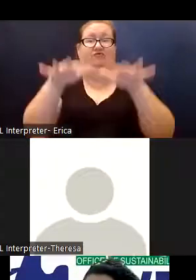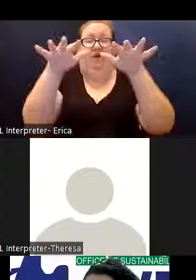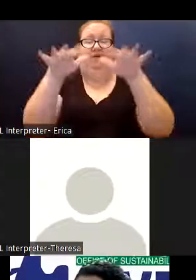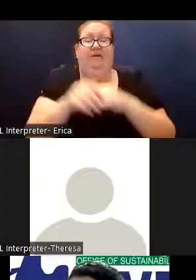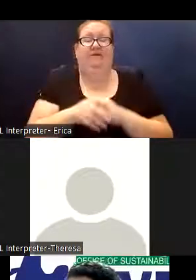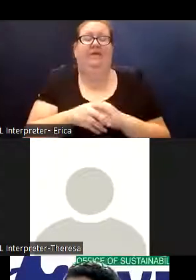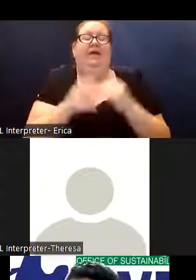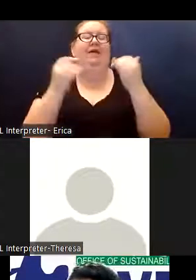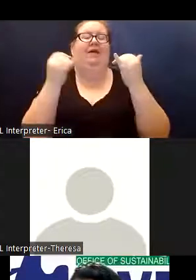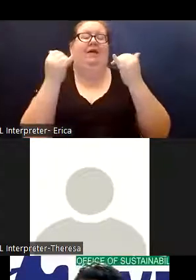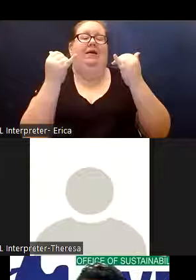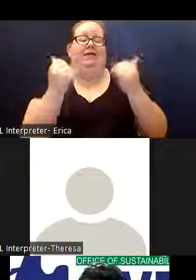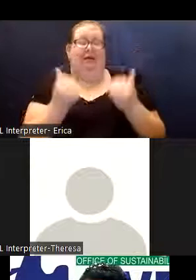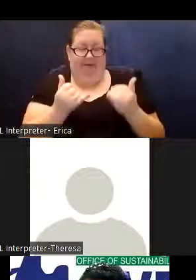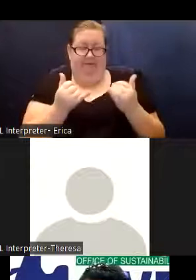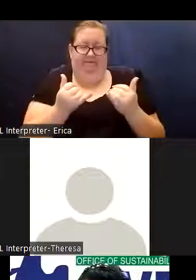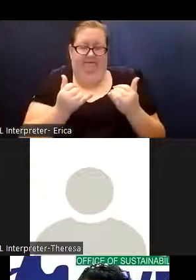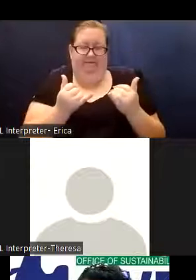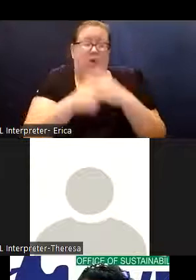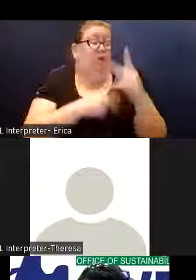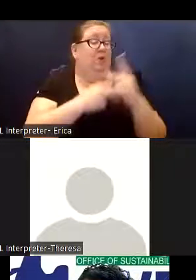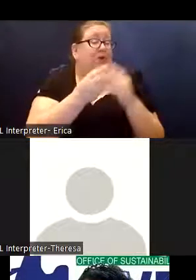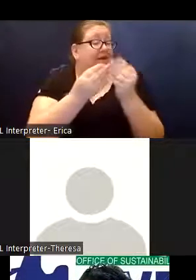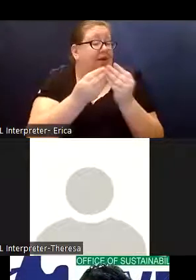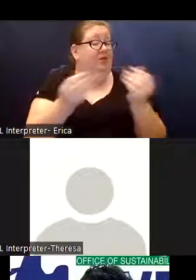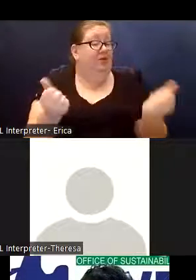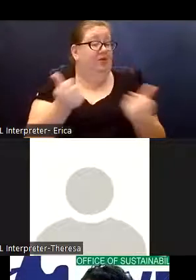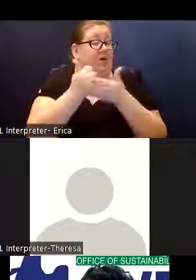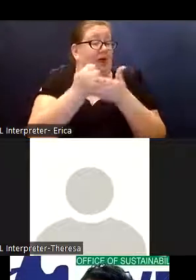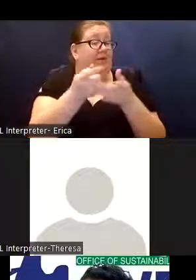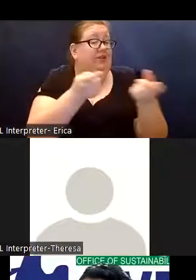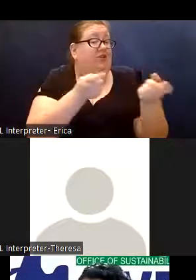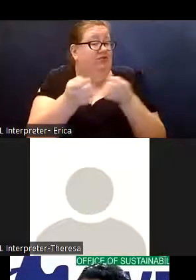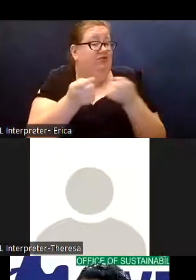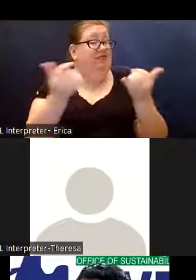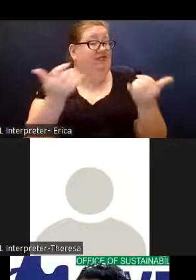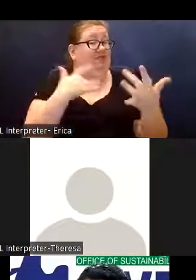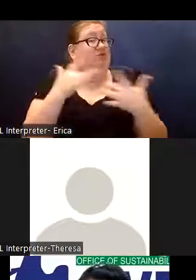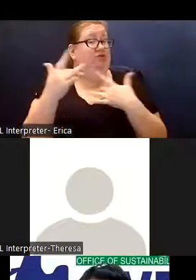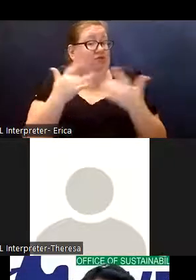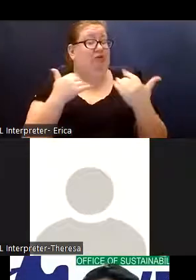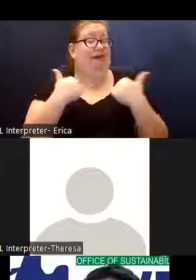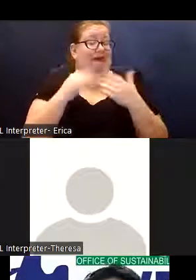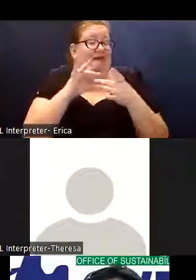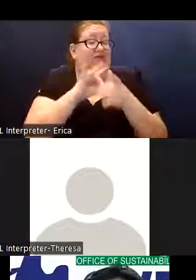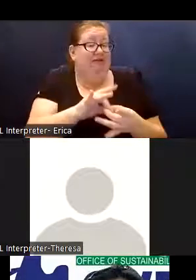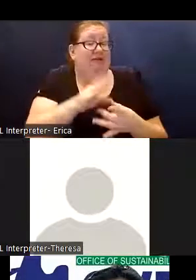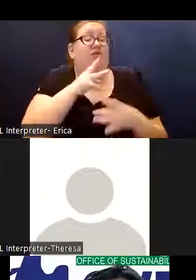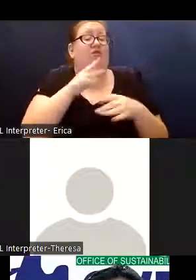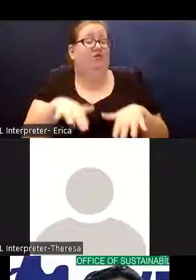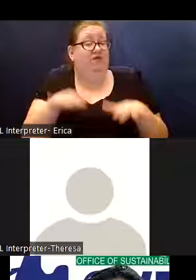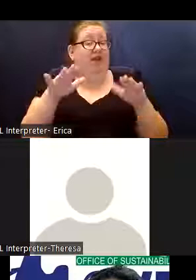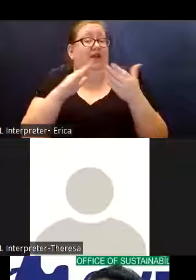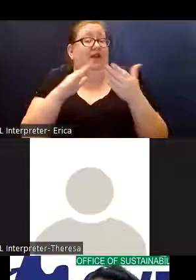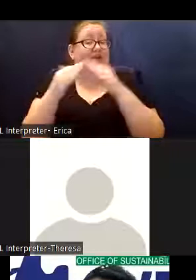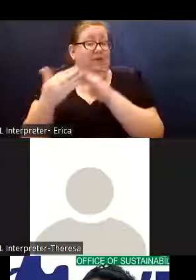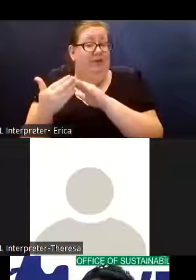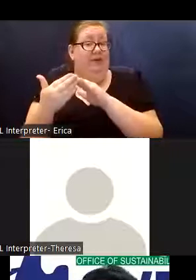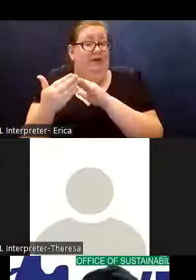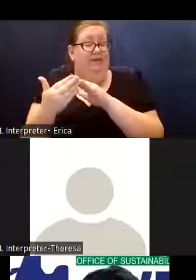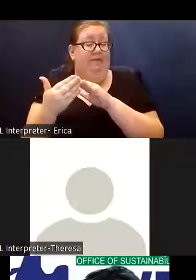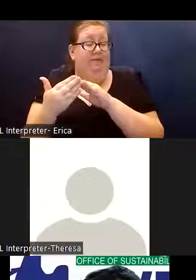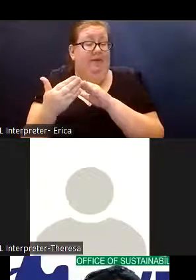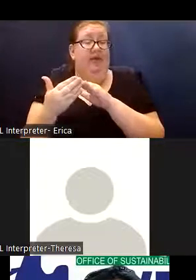of solutions will help us address this huge concern that we have about flooding in our community? The solutions are